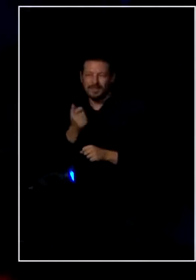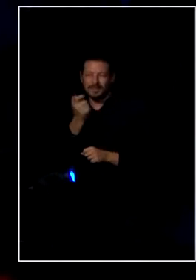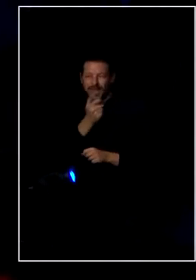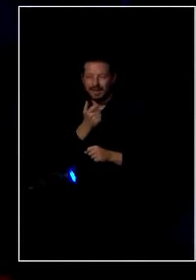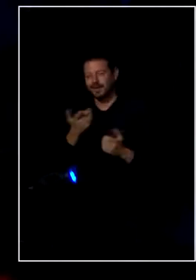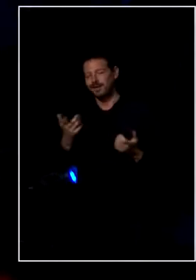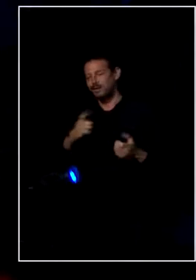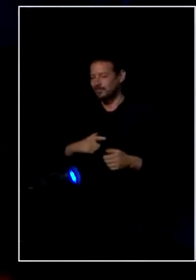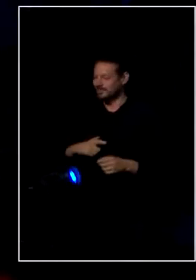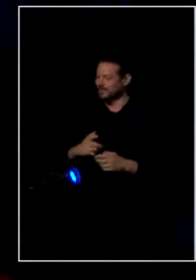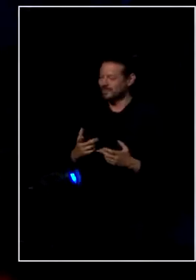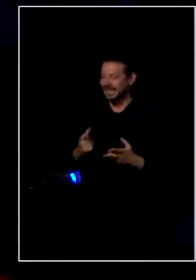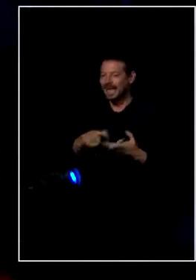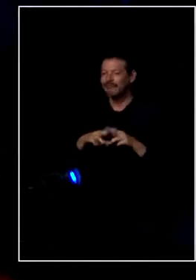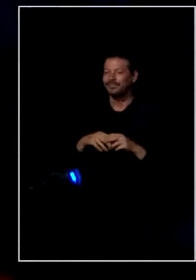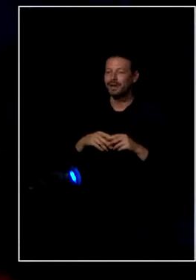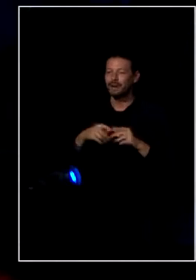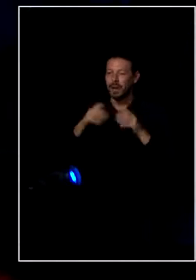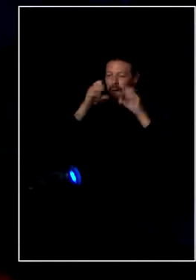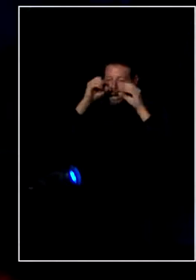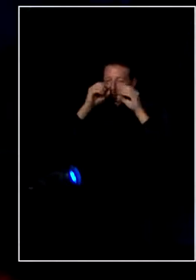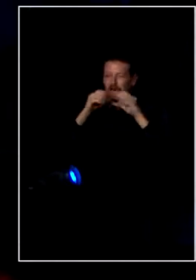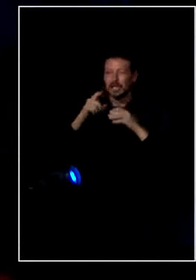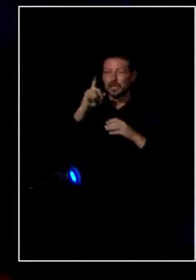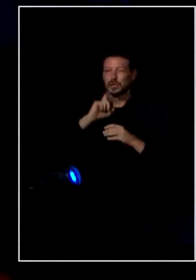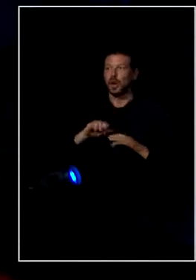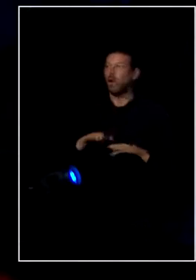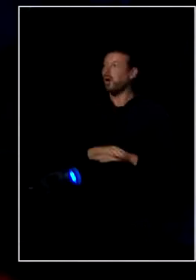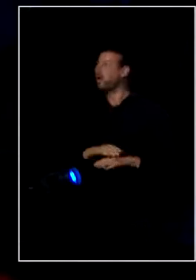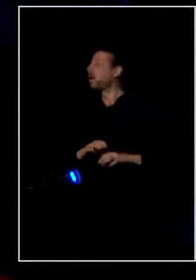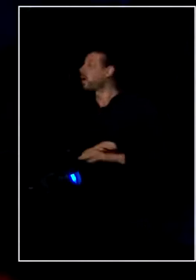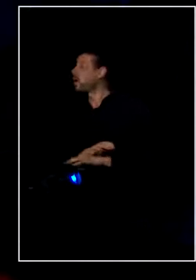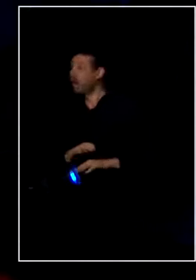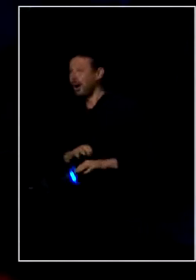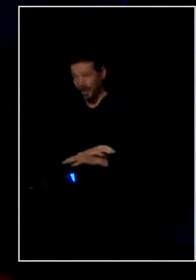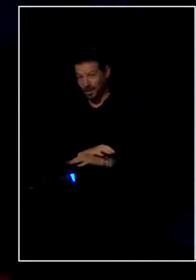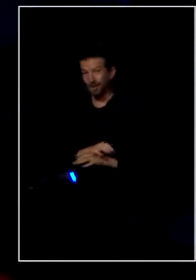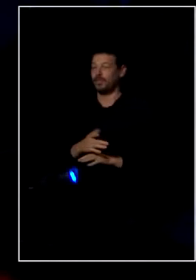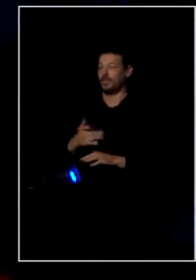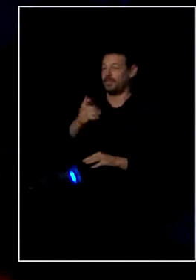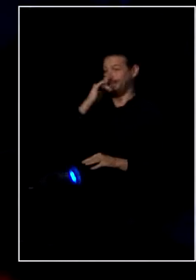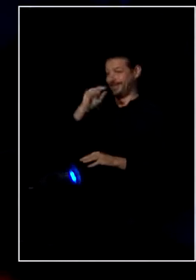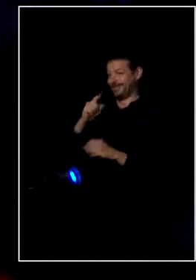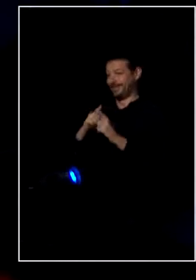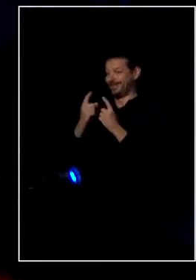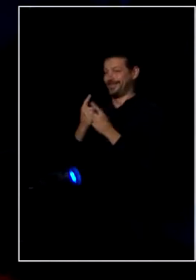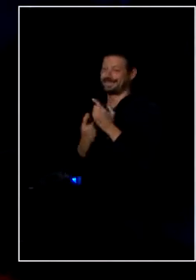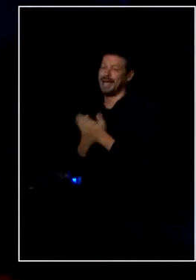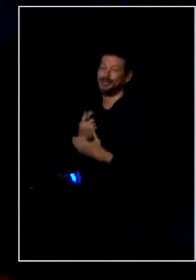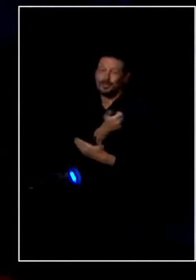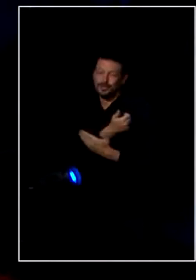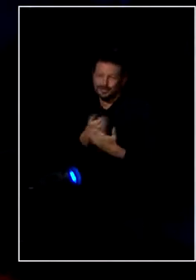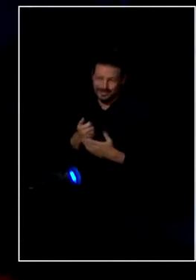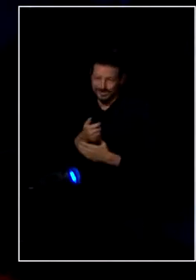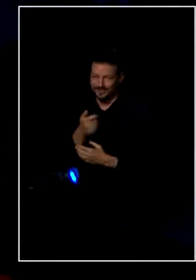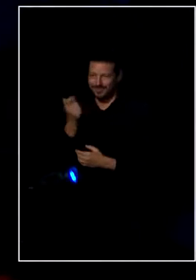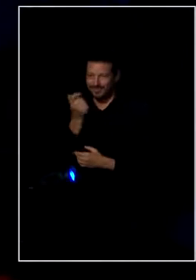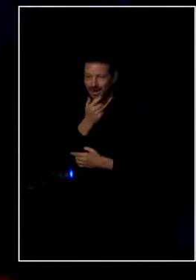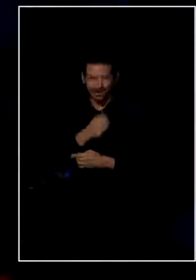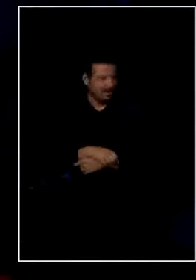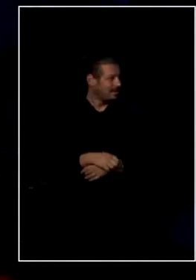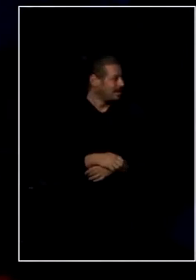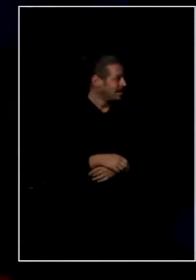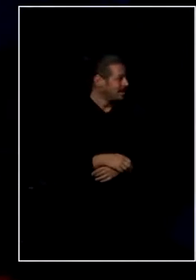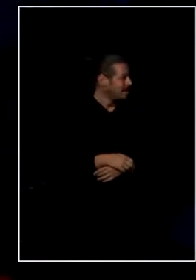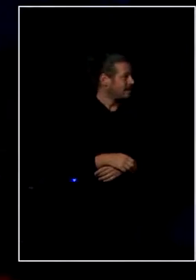eyesight and you're trying to cover it up, things happen. And they're very humorous. Do you know how many